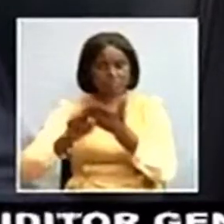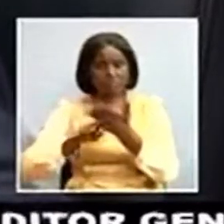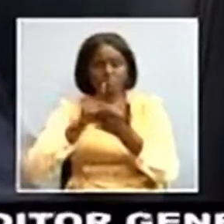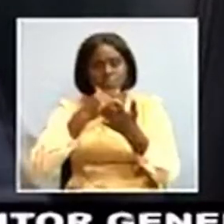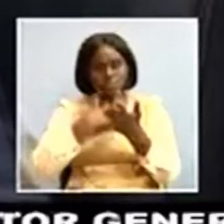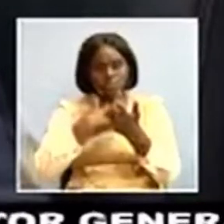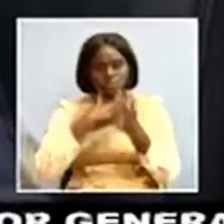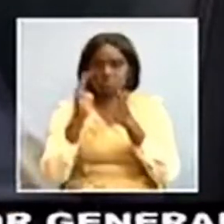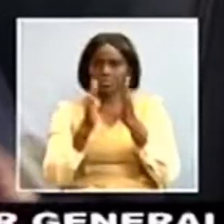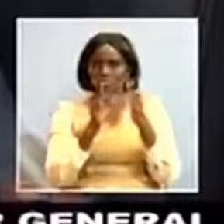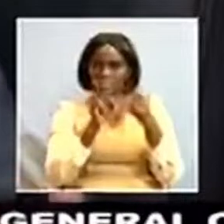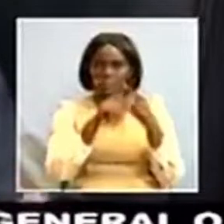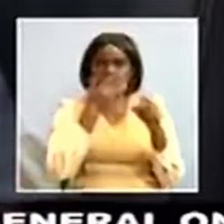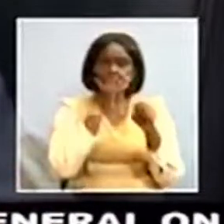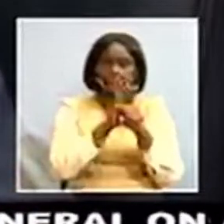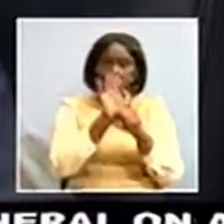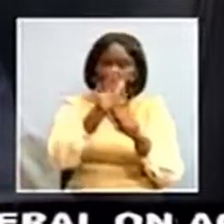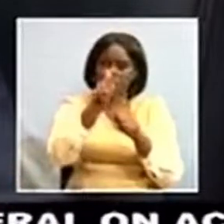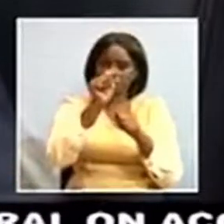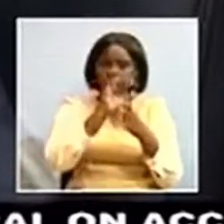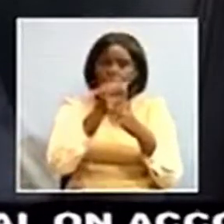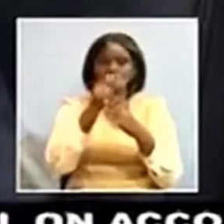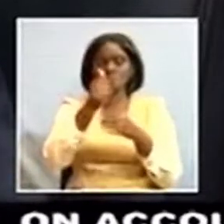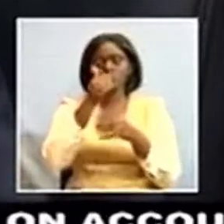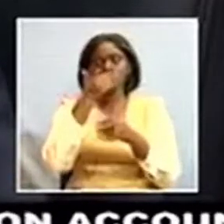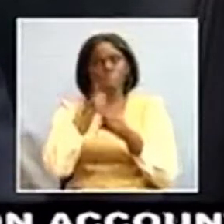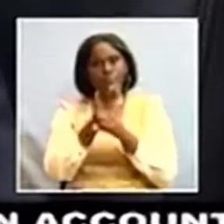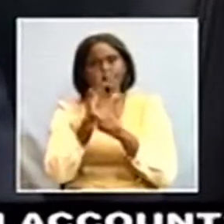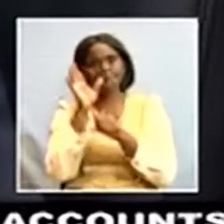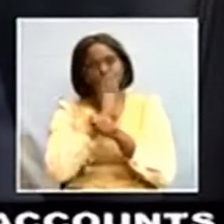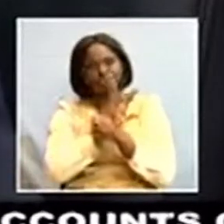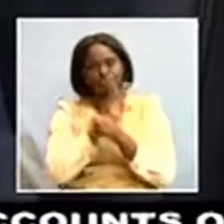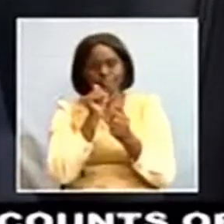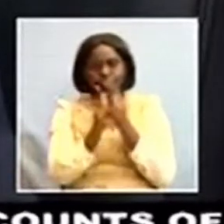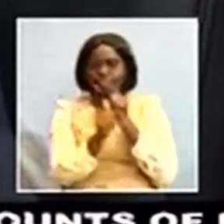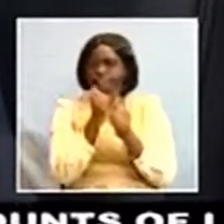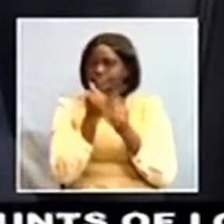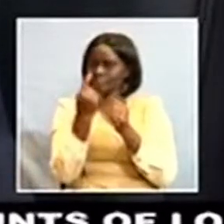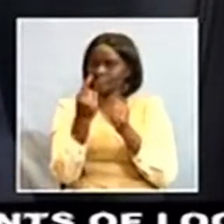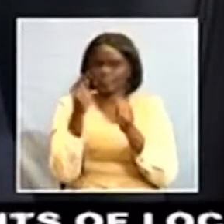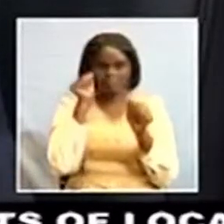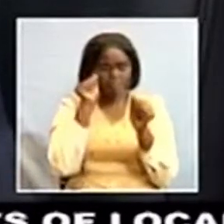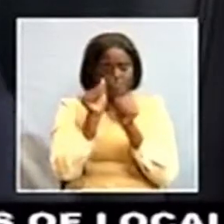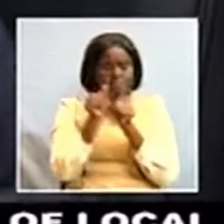have intentions to commit yourselves, or you are committed? So which one? Correct?